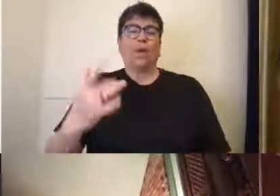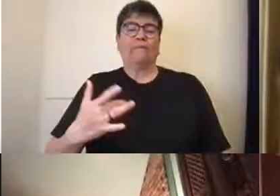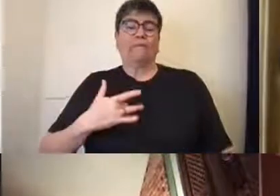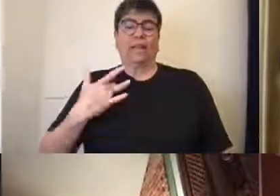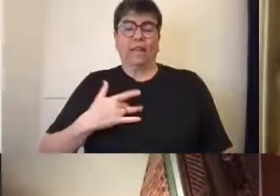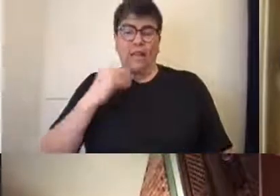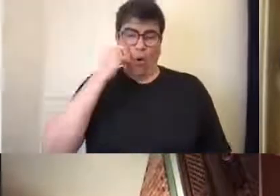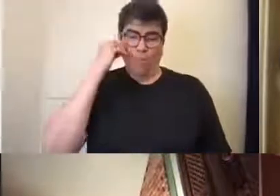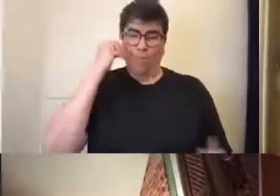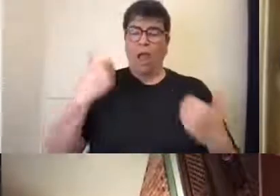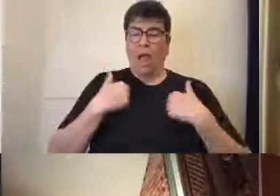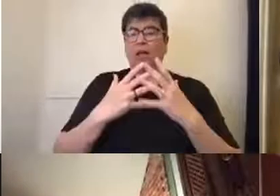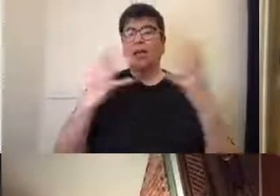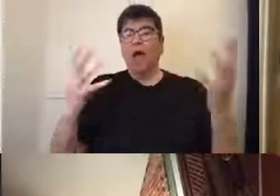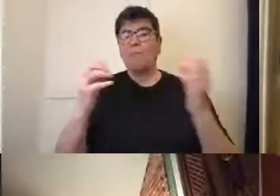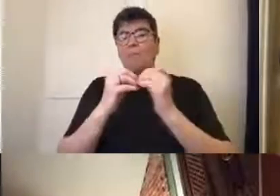have a lot more